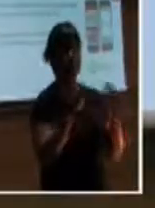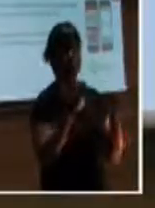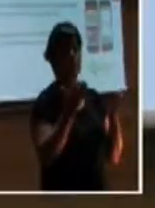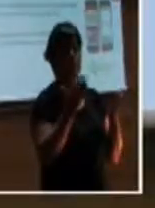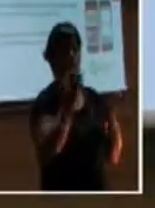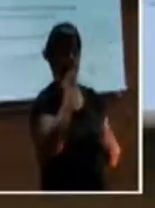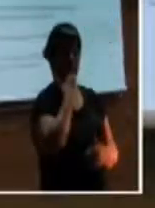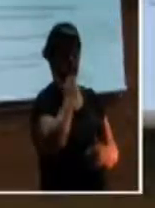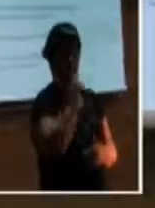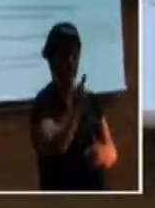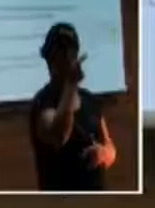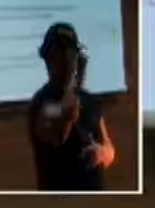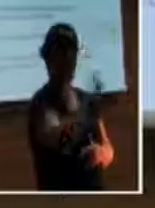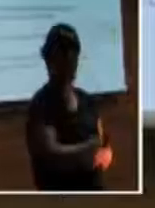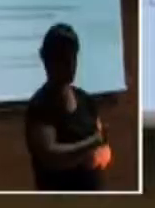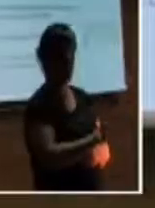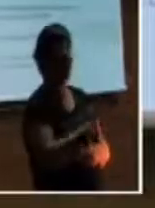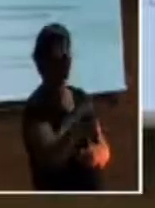that.